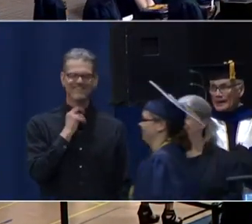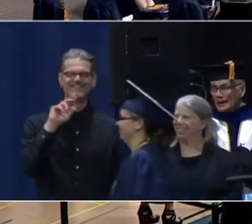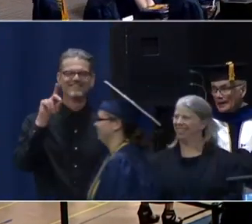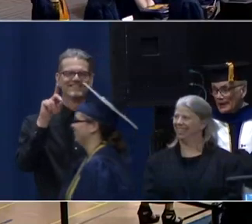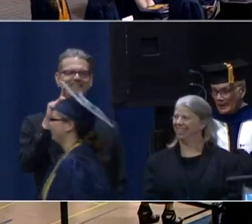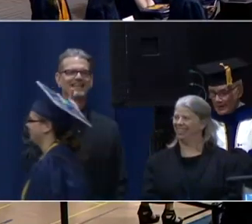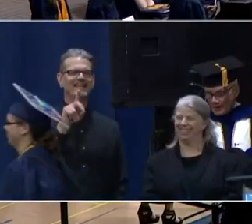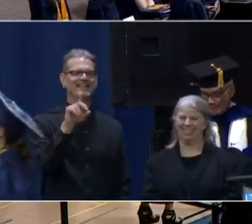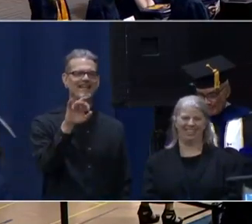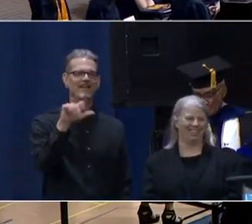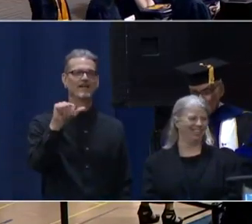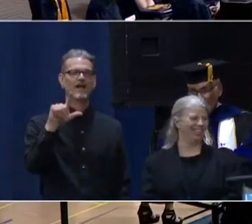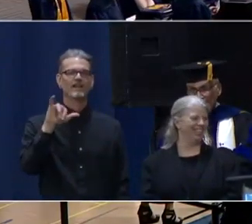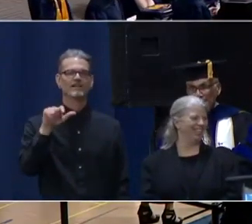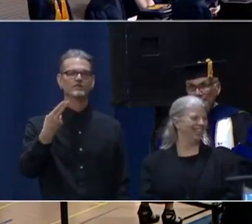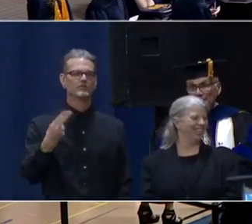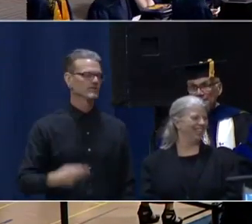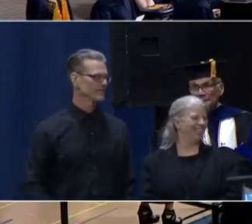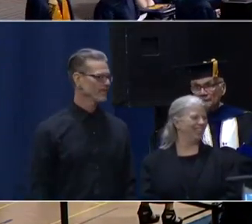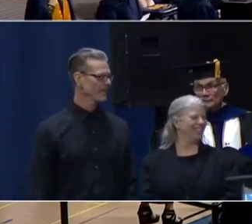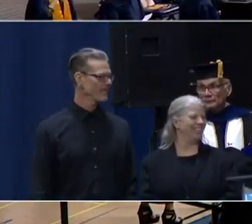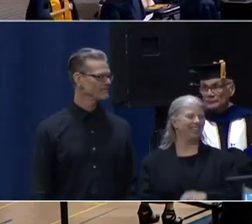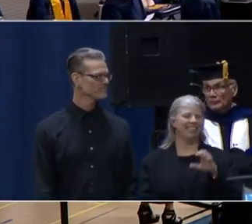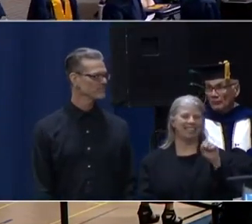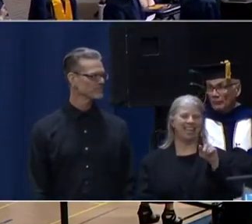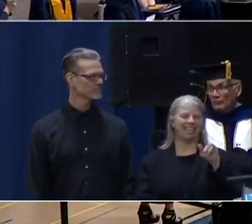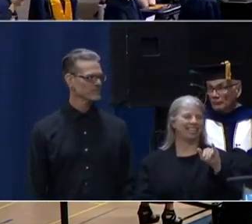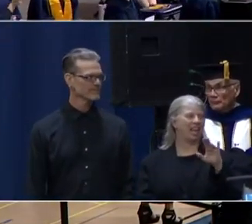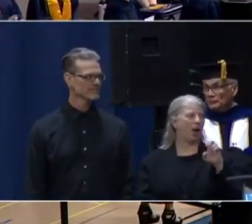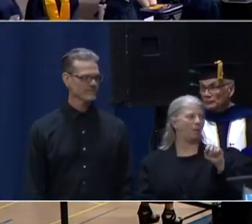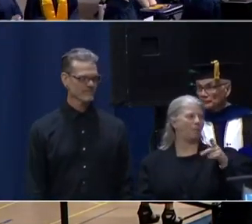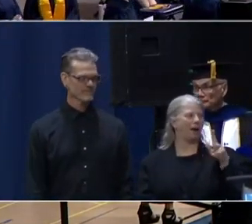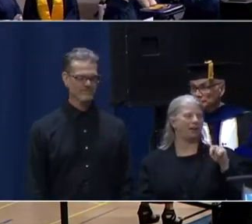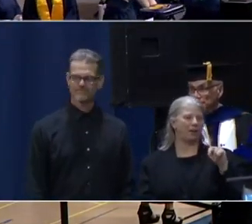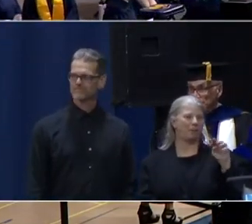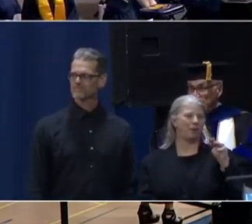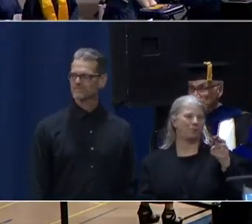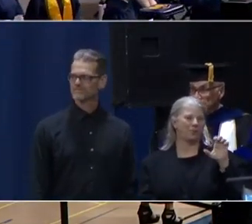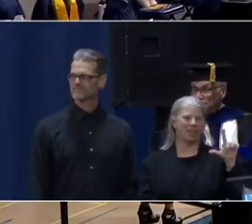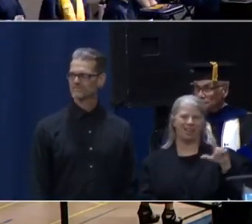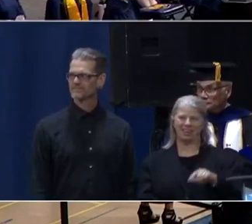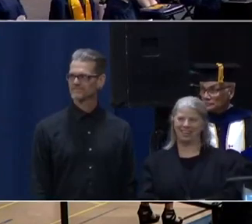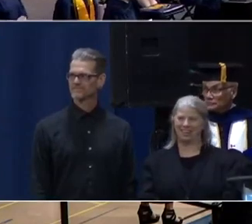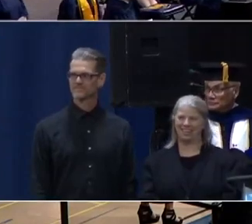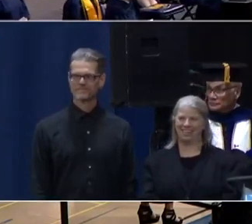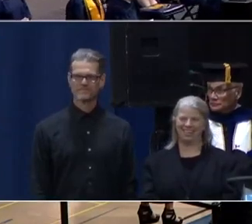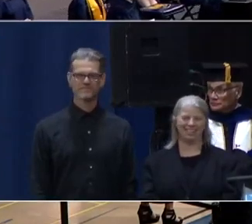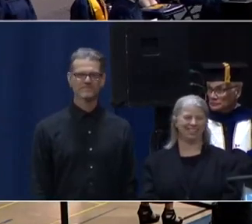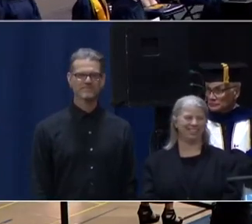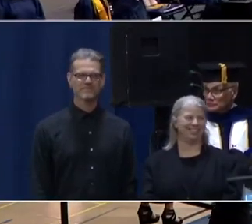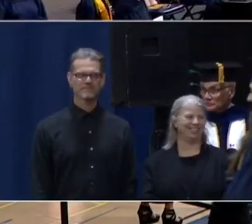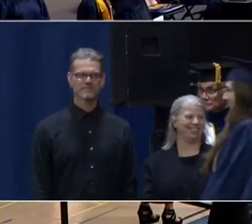Delia Lynch, summa cum laude. Sadie Albright, magna cum laude.